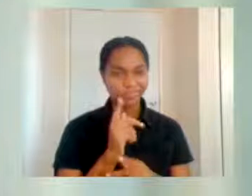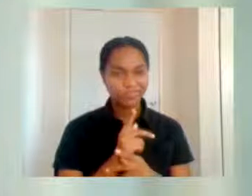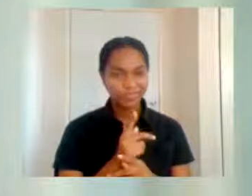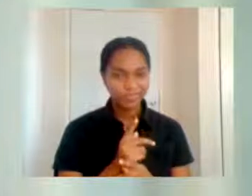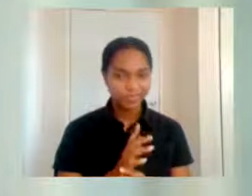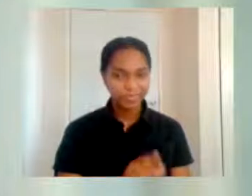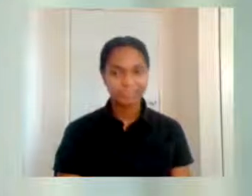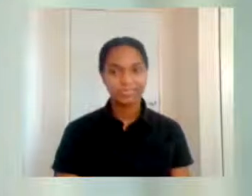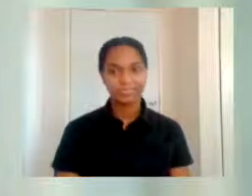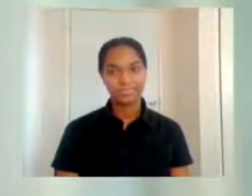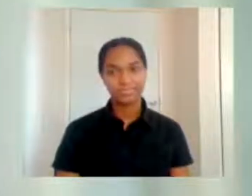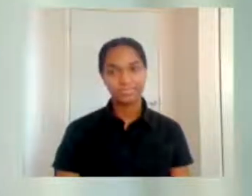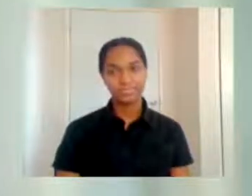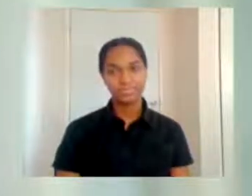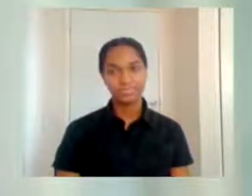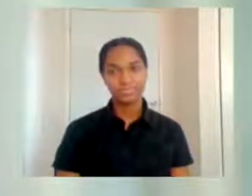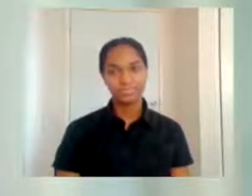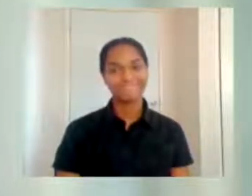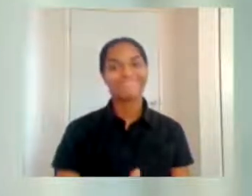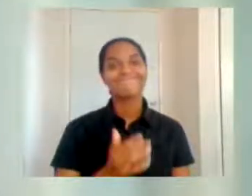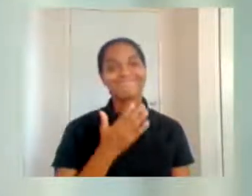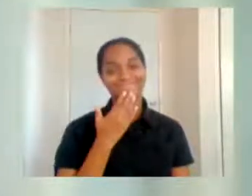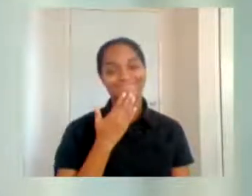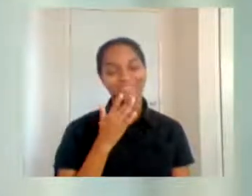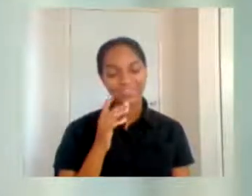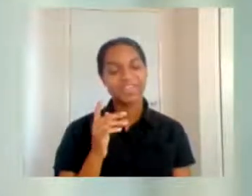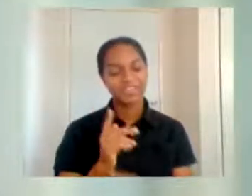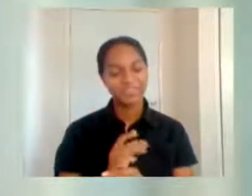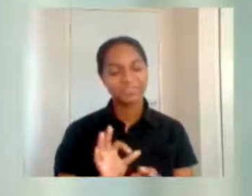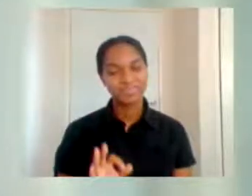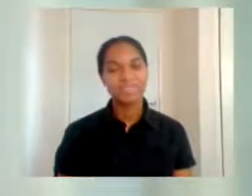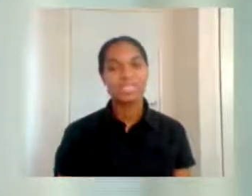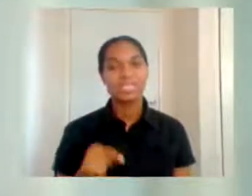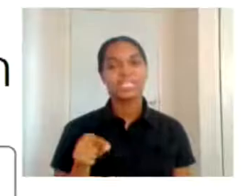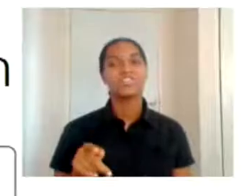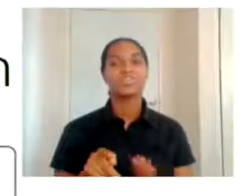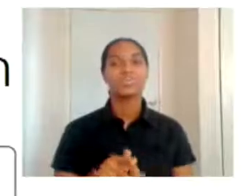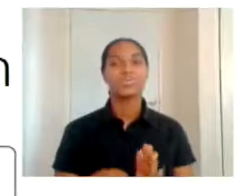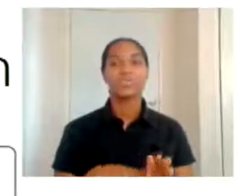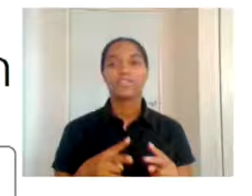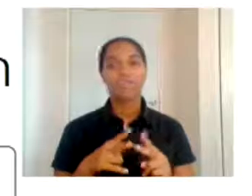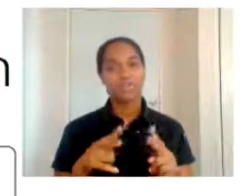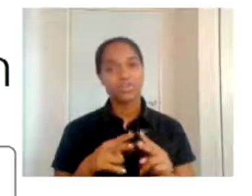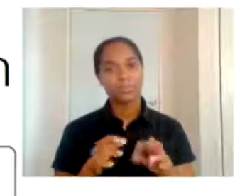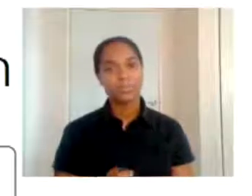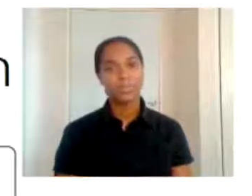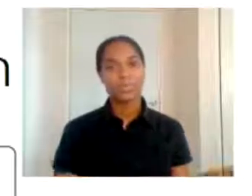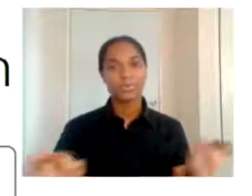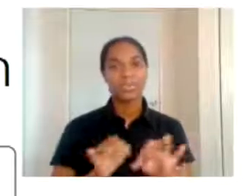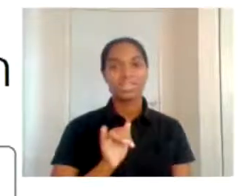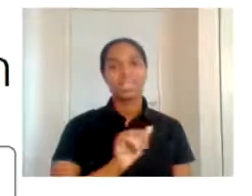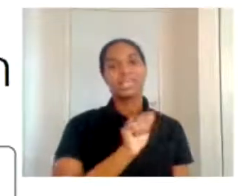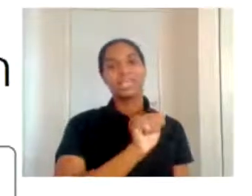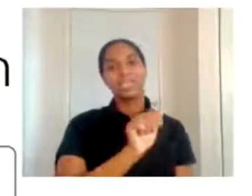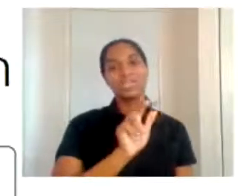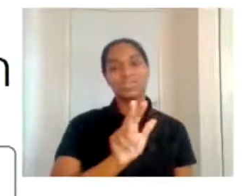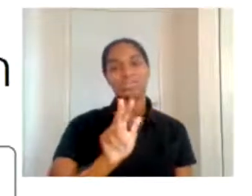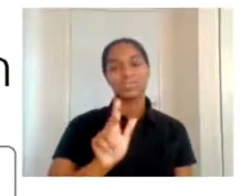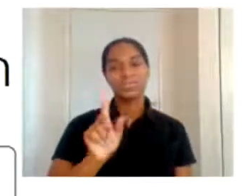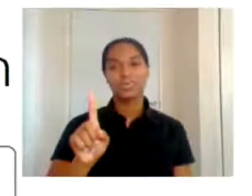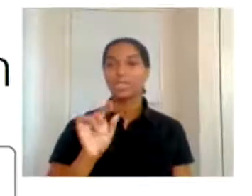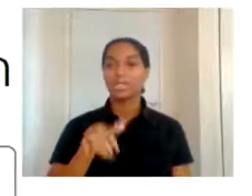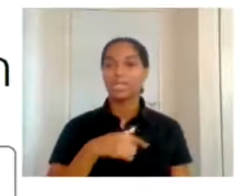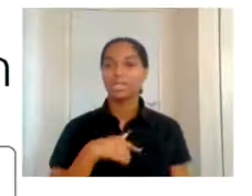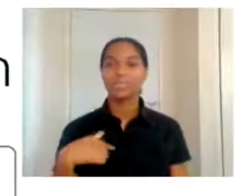Oh, thank you. So this protocol is very, very important. This is the A331 that we use to